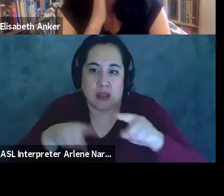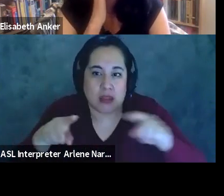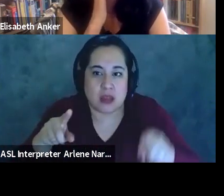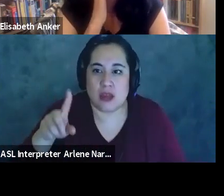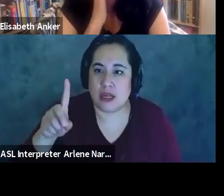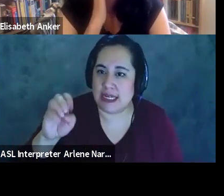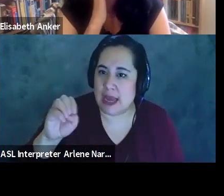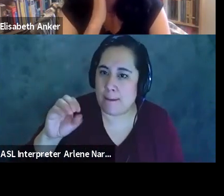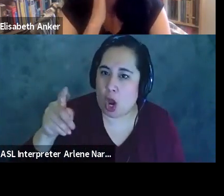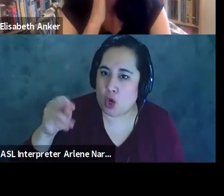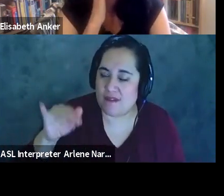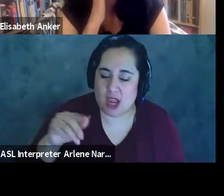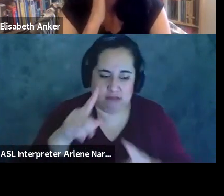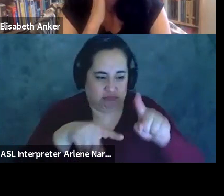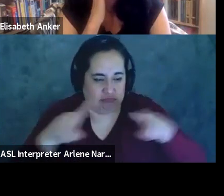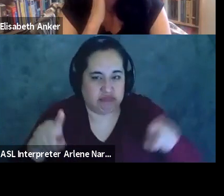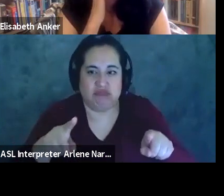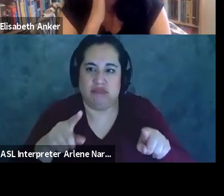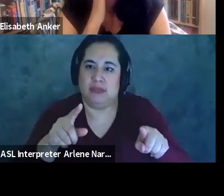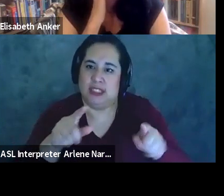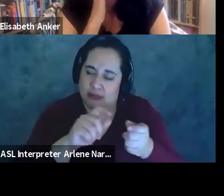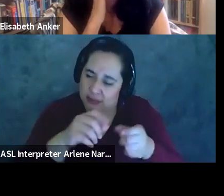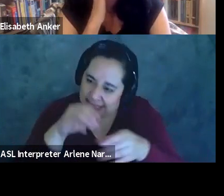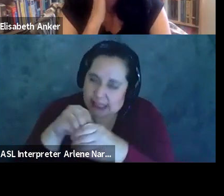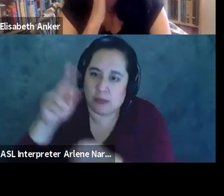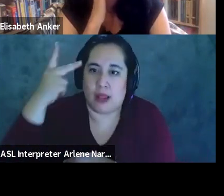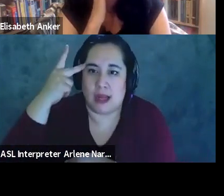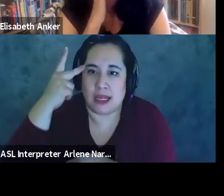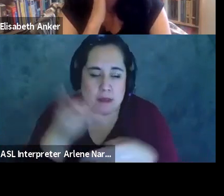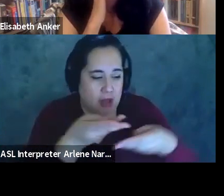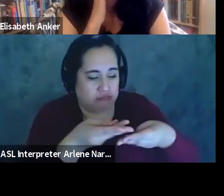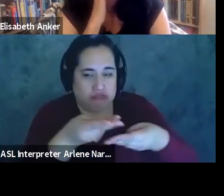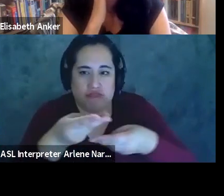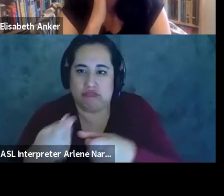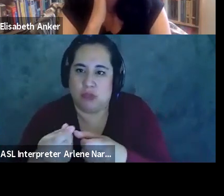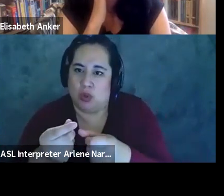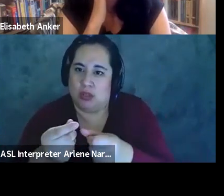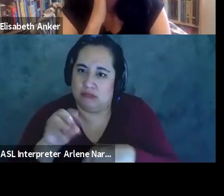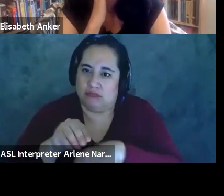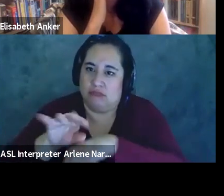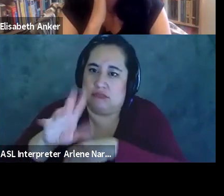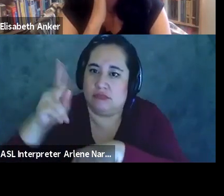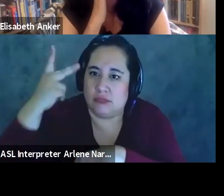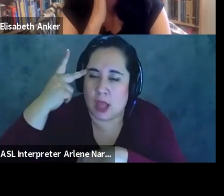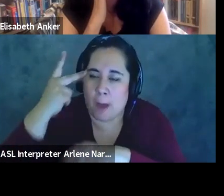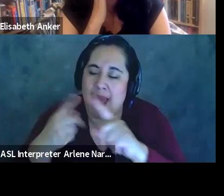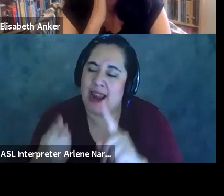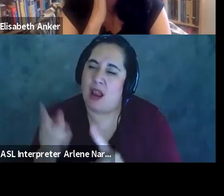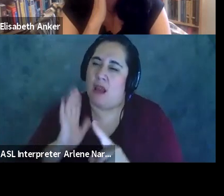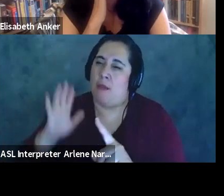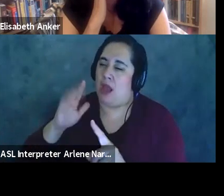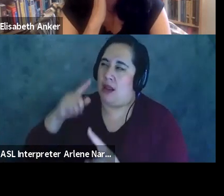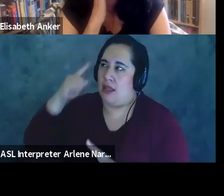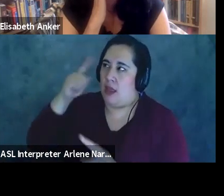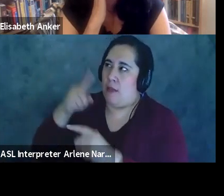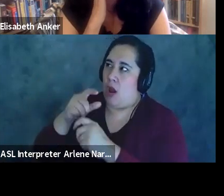into politics, right? To make that transition seamless. But again, I think going back to that moment of the 19th century